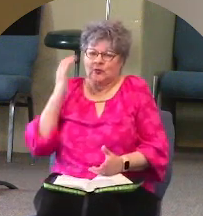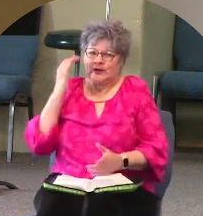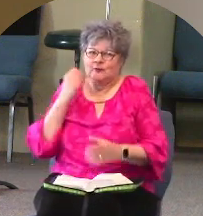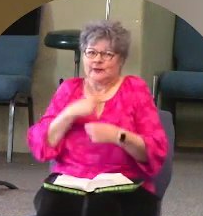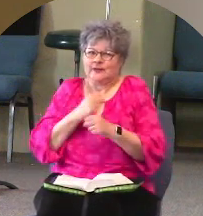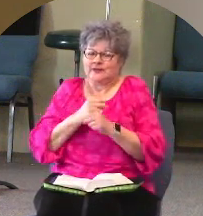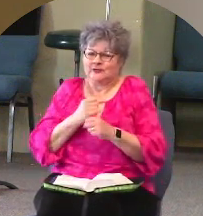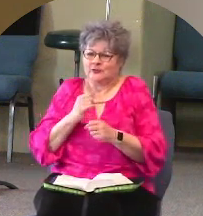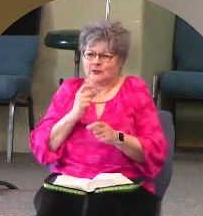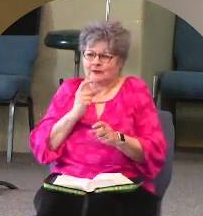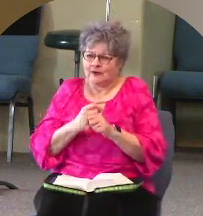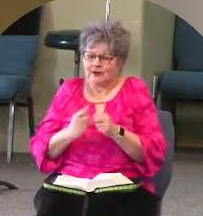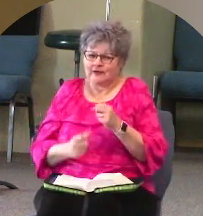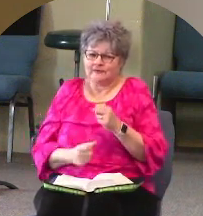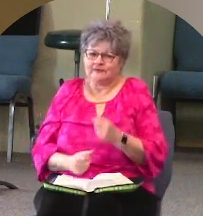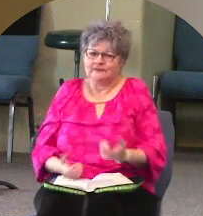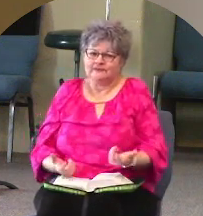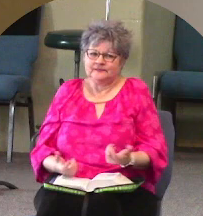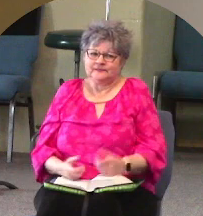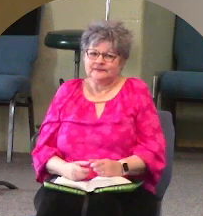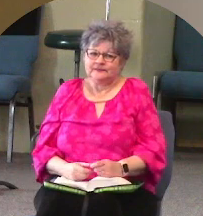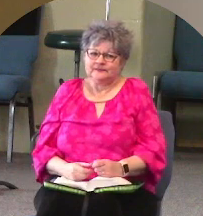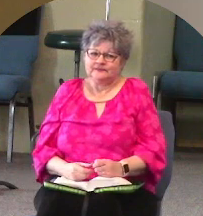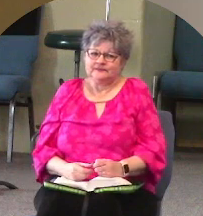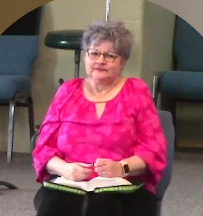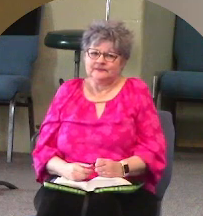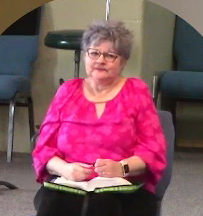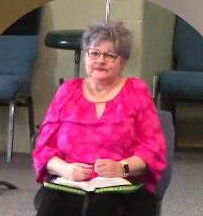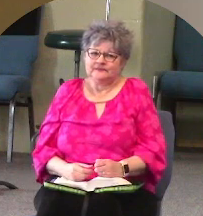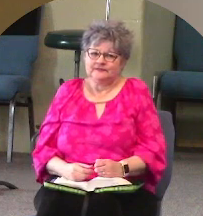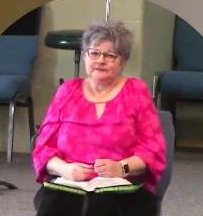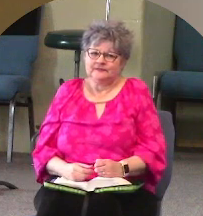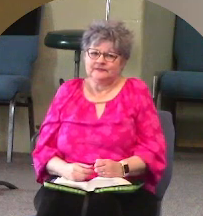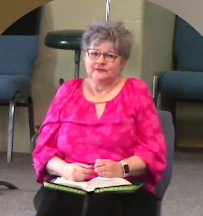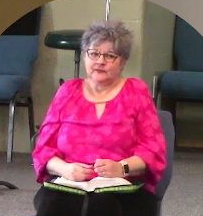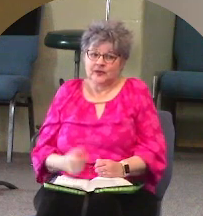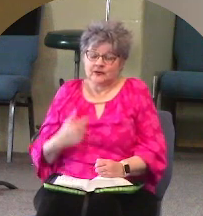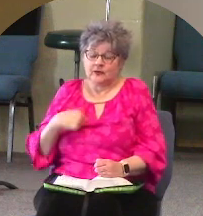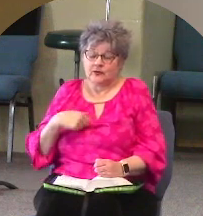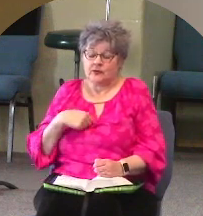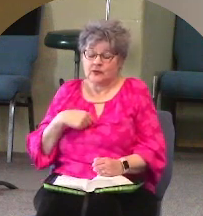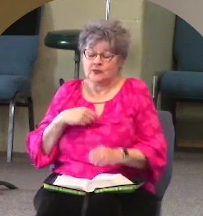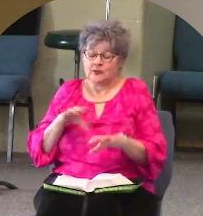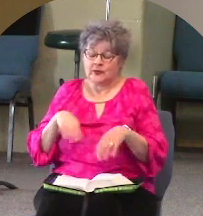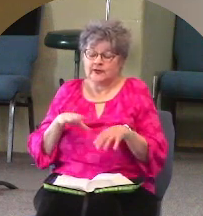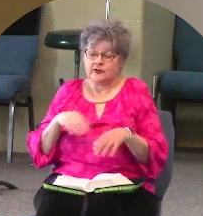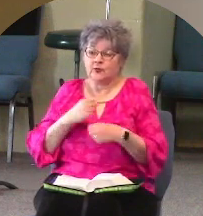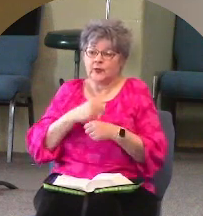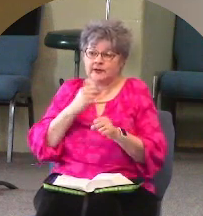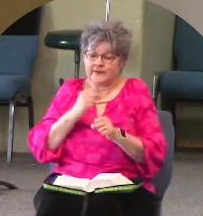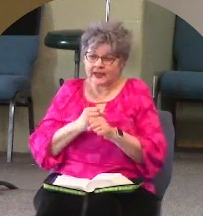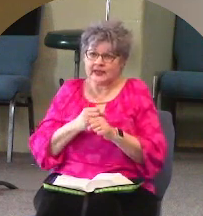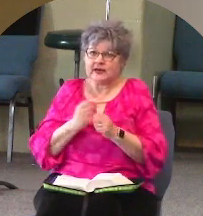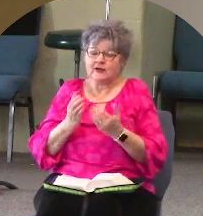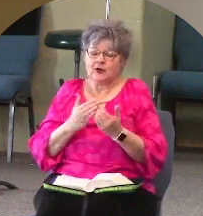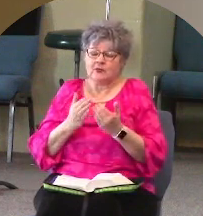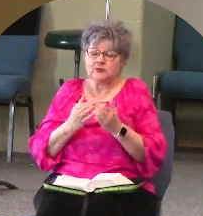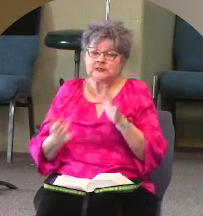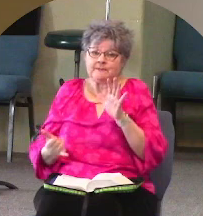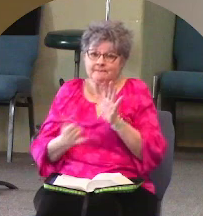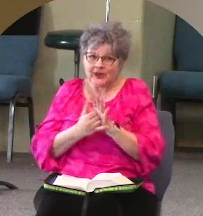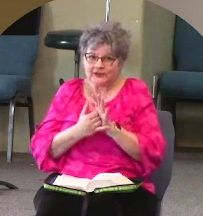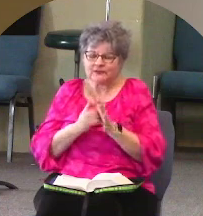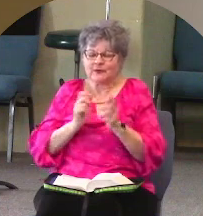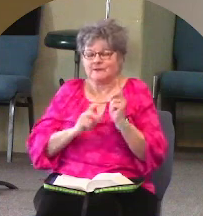so hard? And we do. We make it nearly impossible for people to